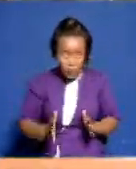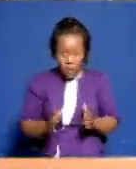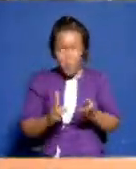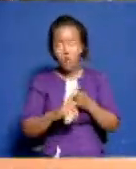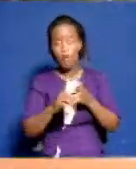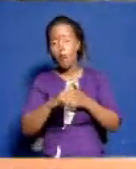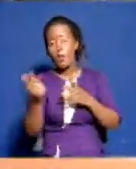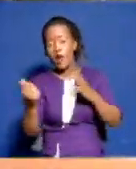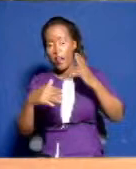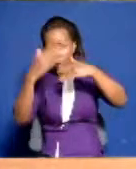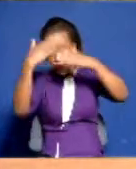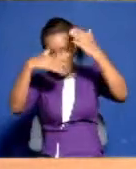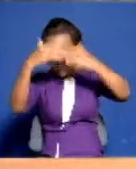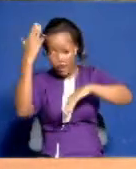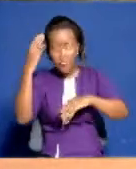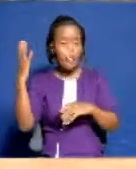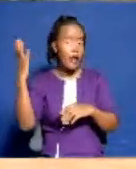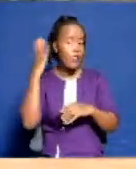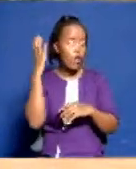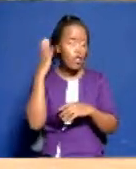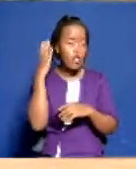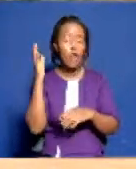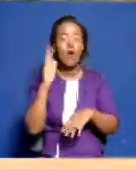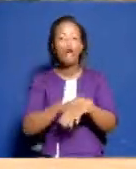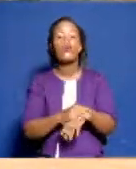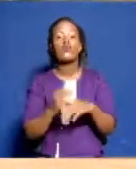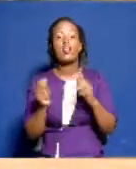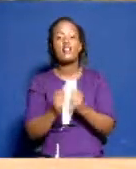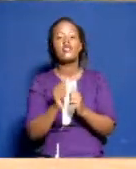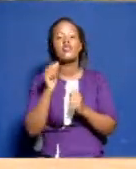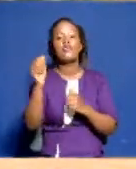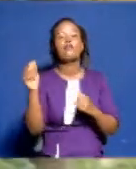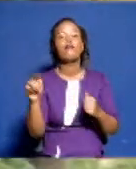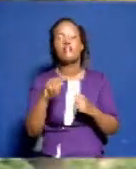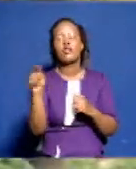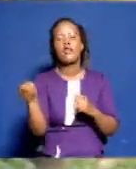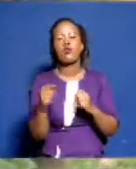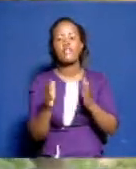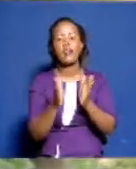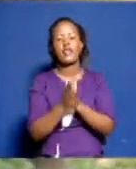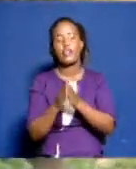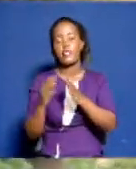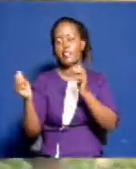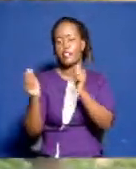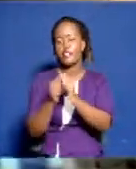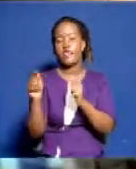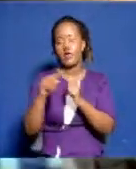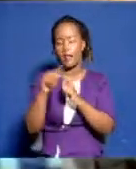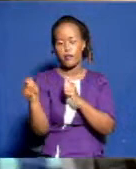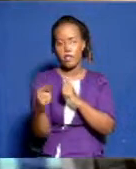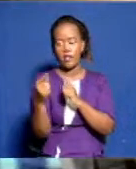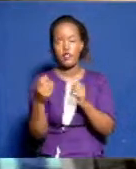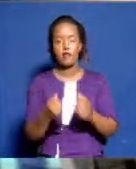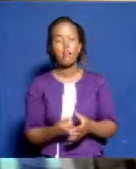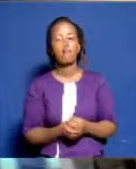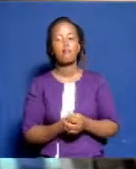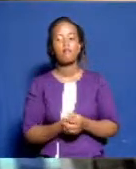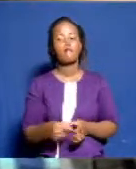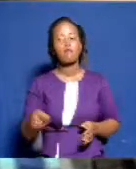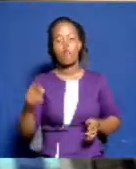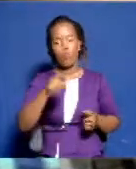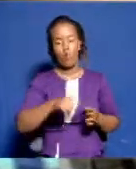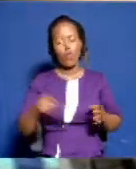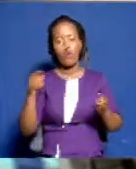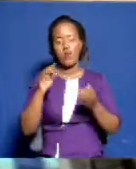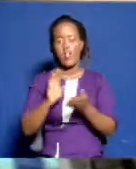universities and colleges will get at least 15,000 and 10,000 shillings respectively. We have already released